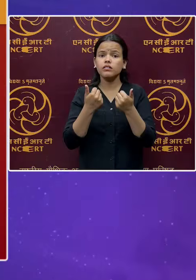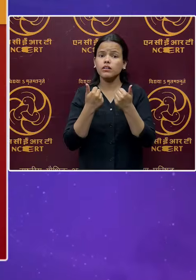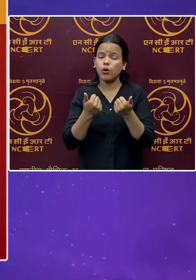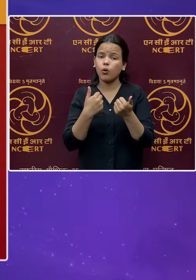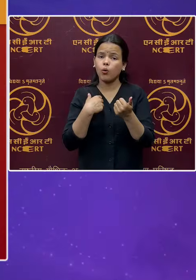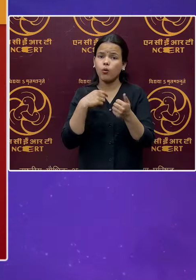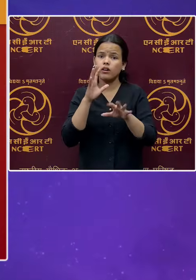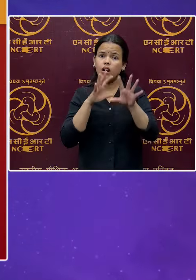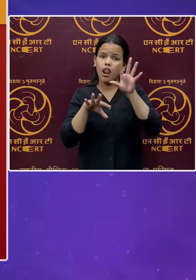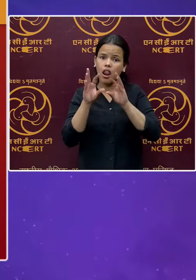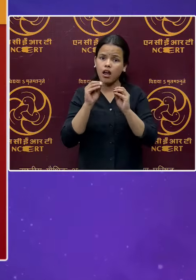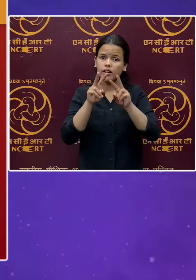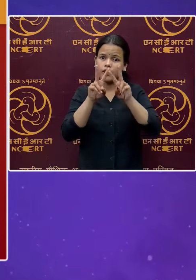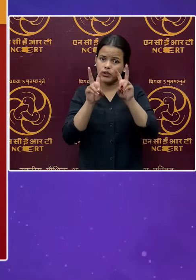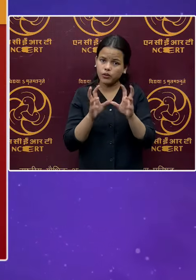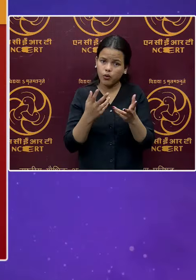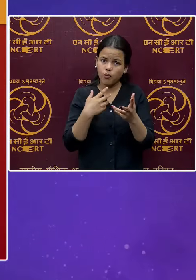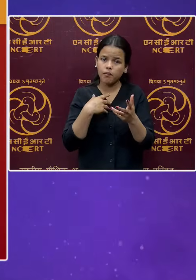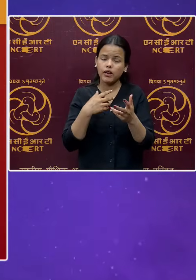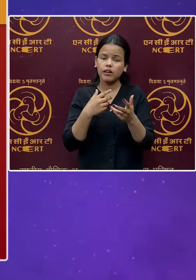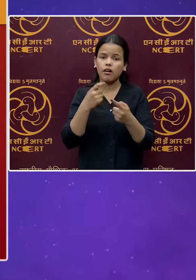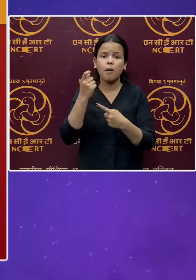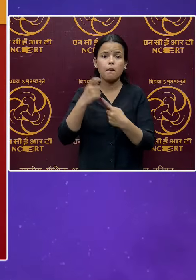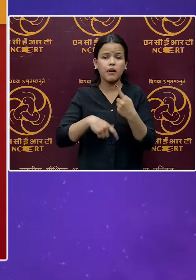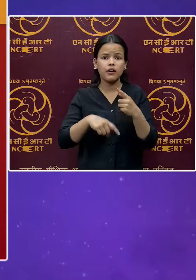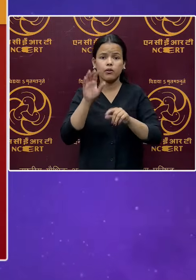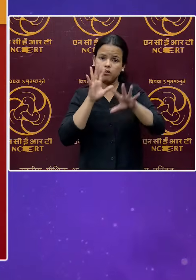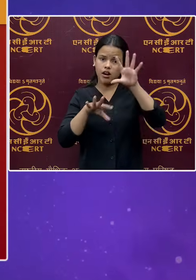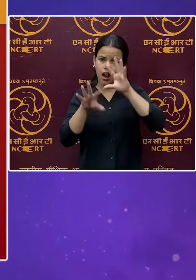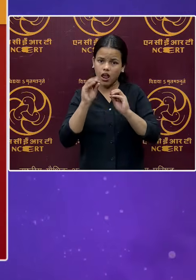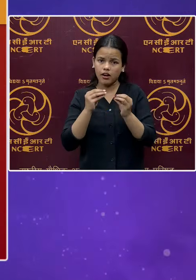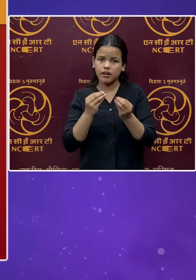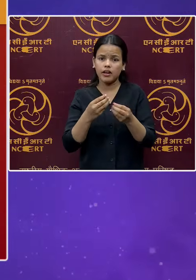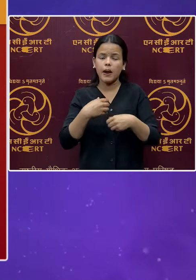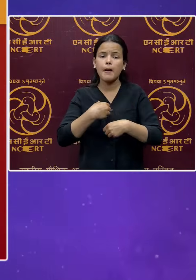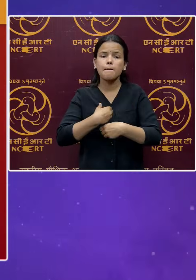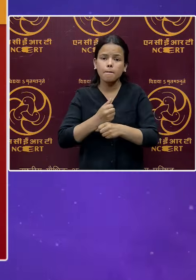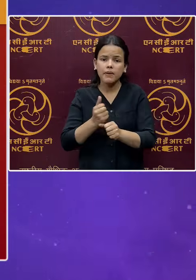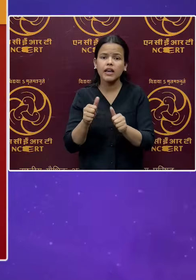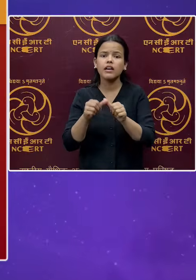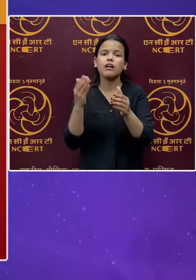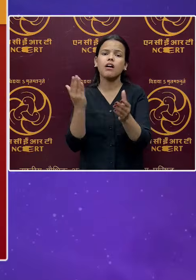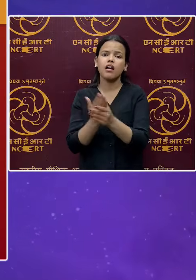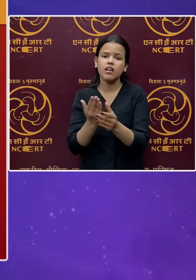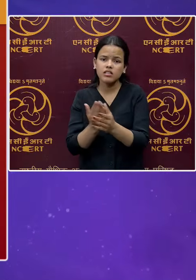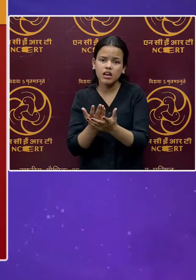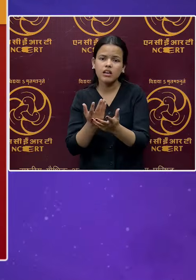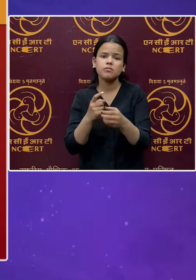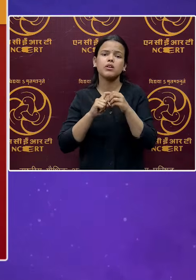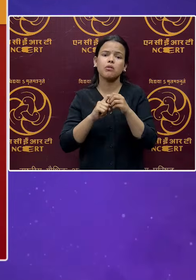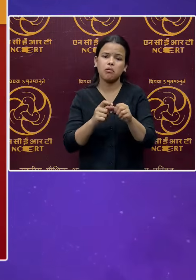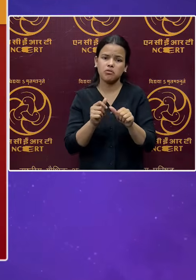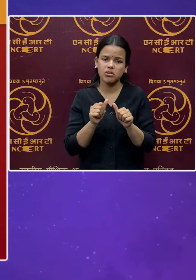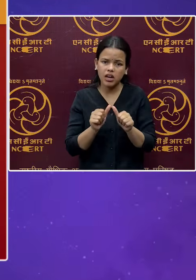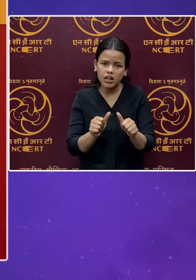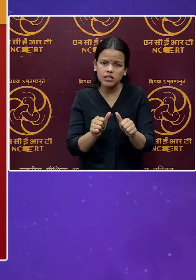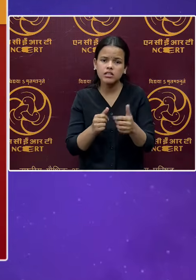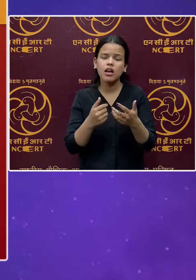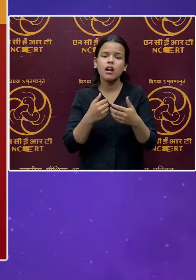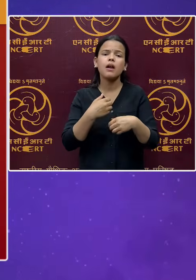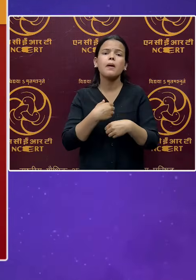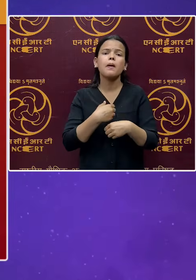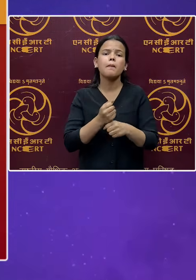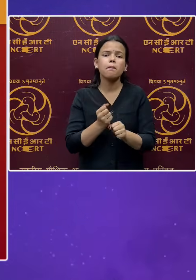to a topic or to a particular learner, creating and assigning assignment and quizzes, designing and